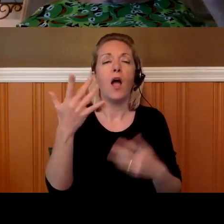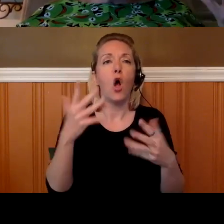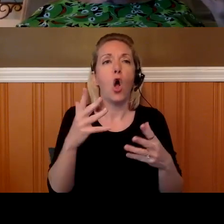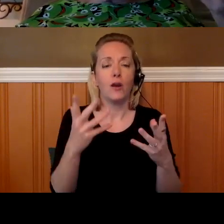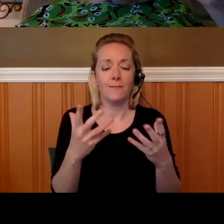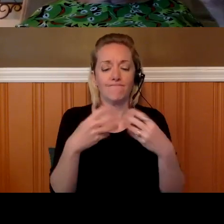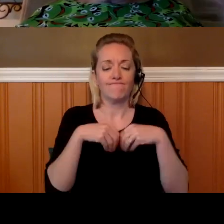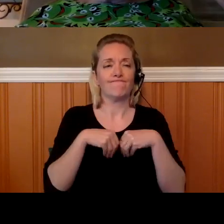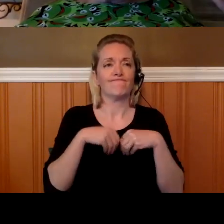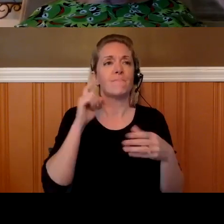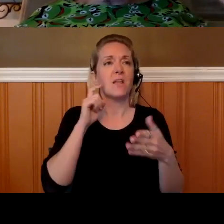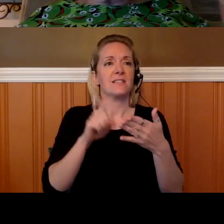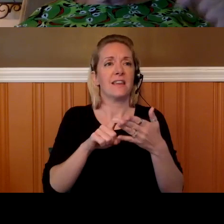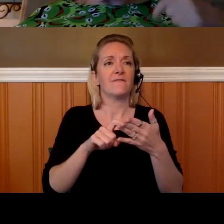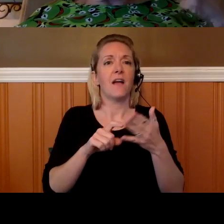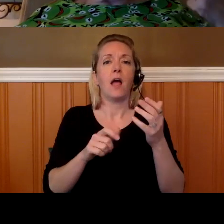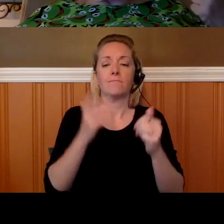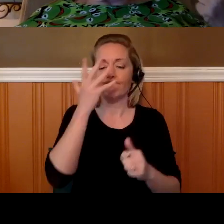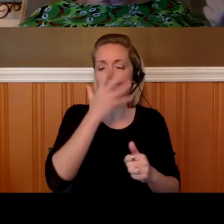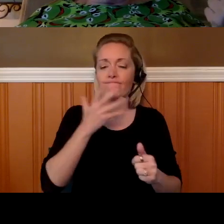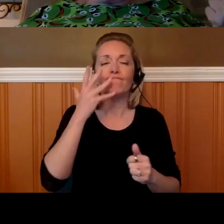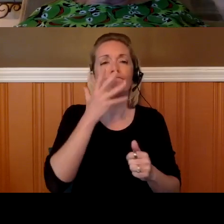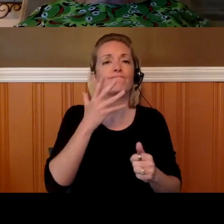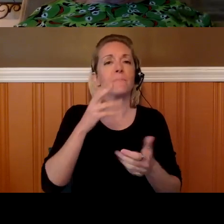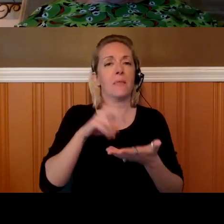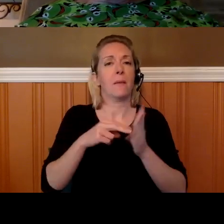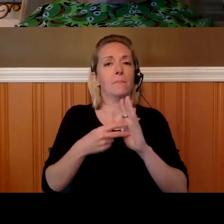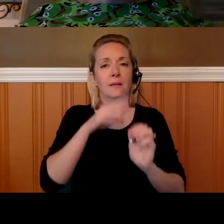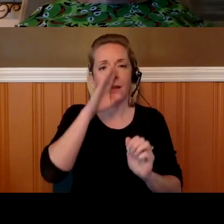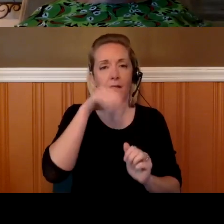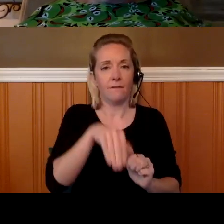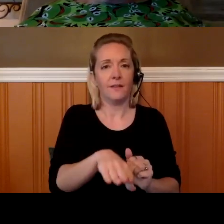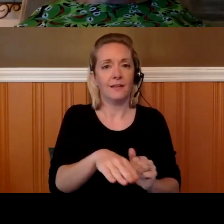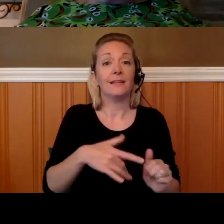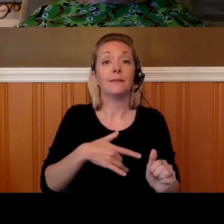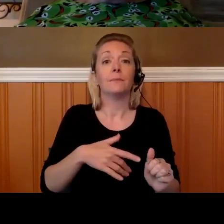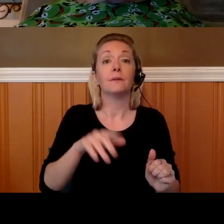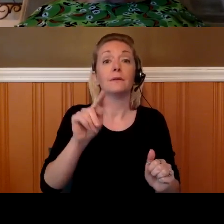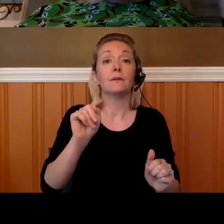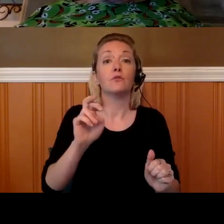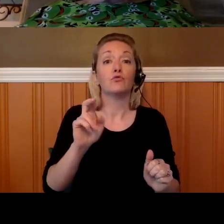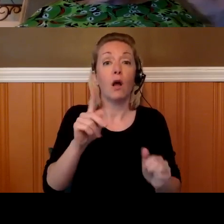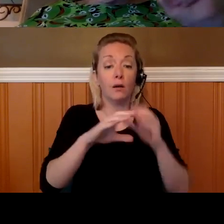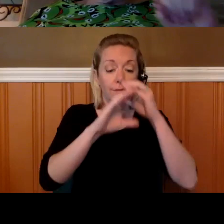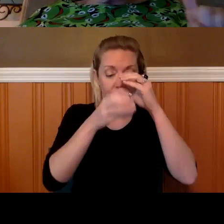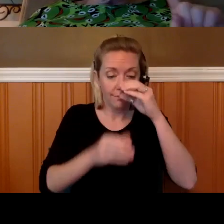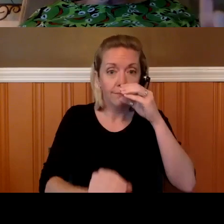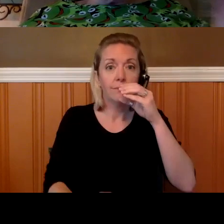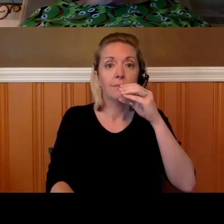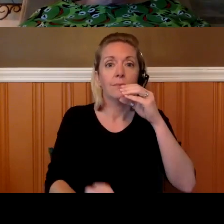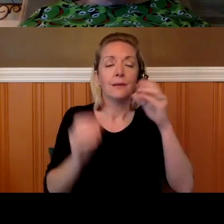an elephant? Typically, it's the trunk and the big ears. This one gets even